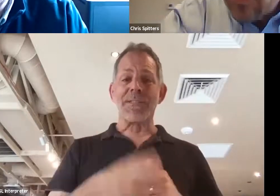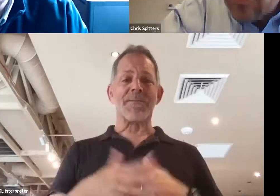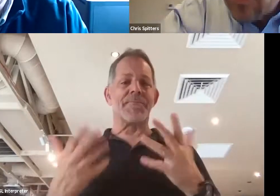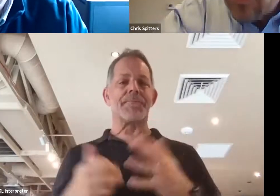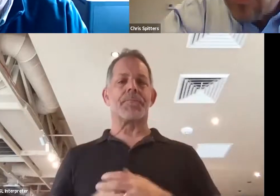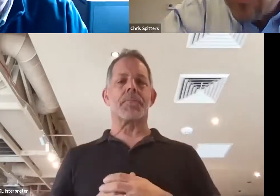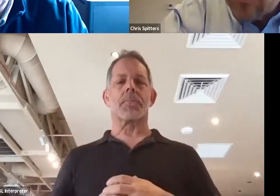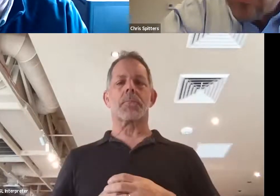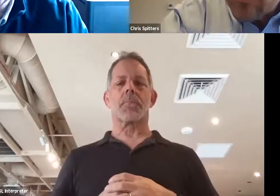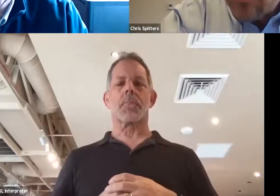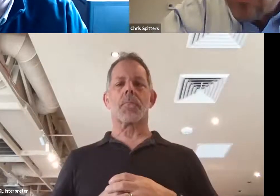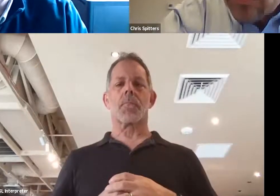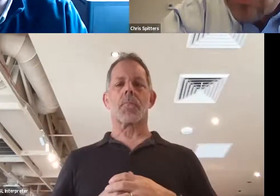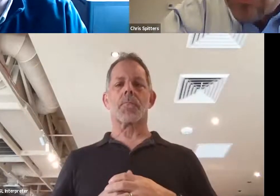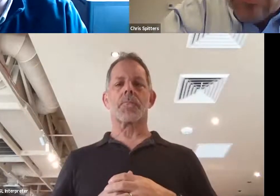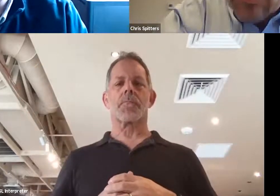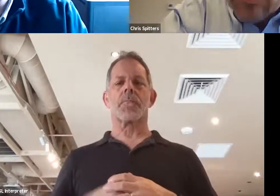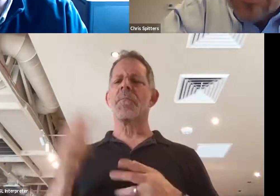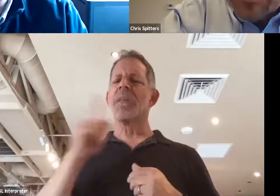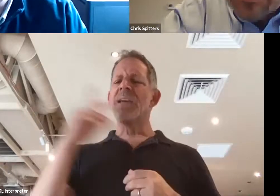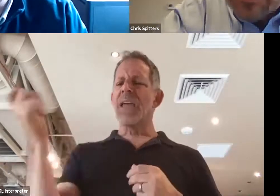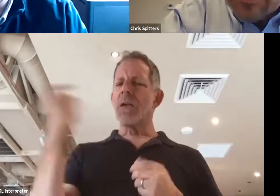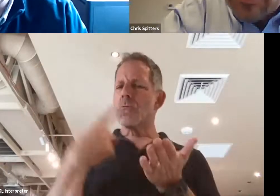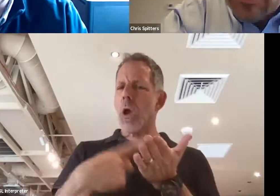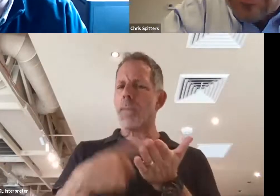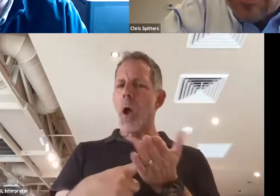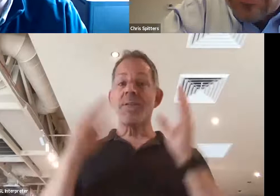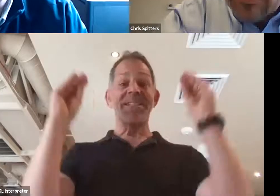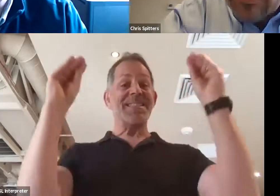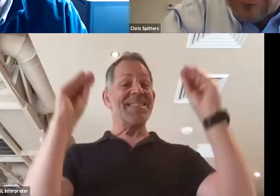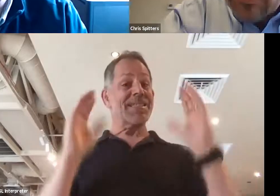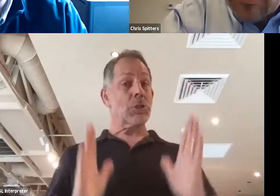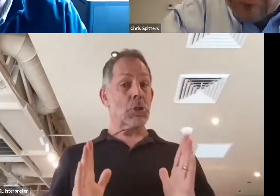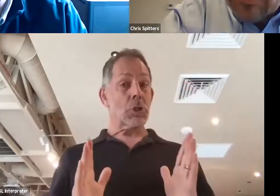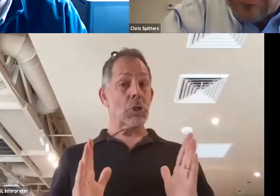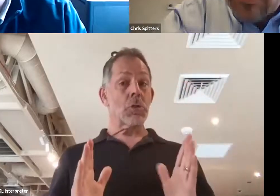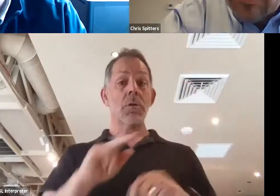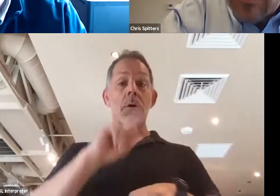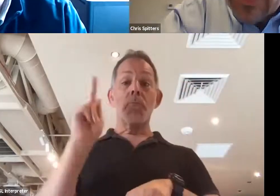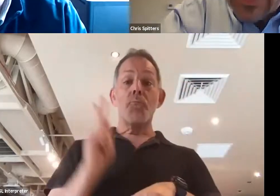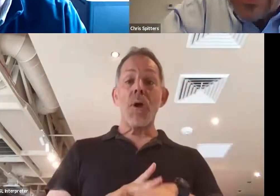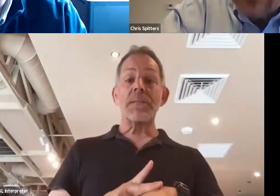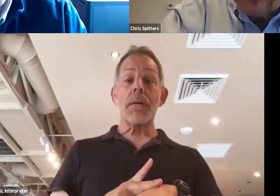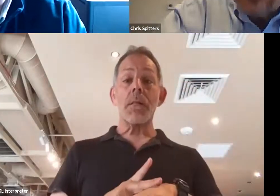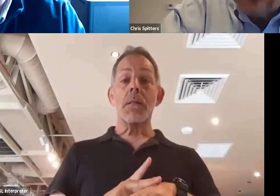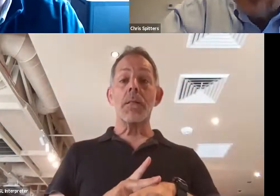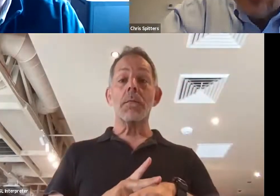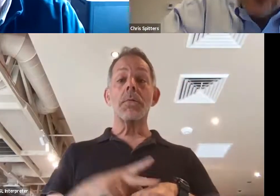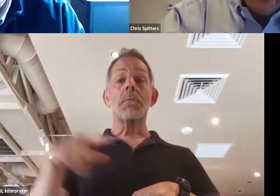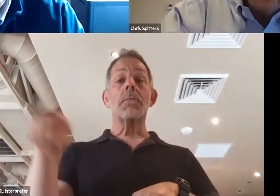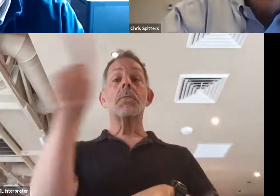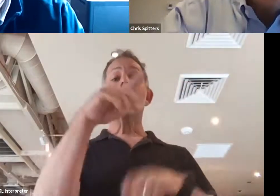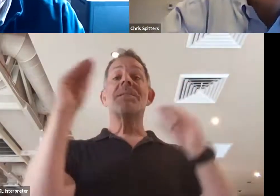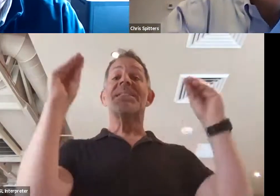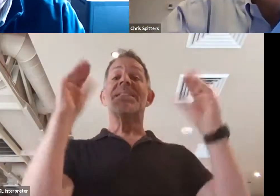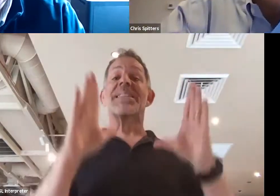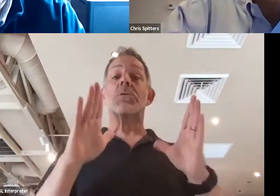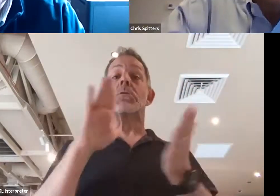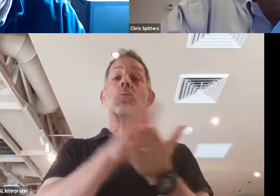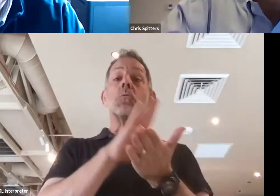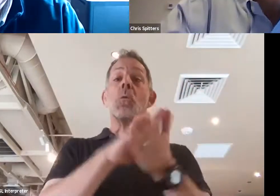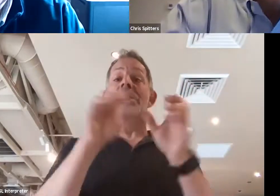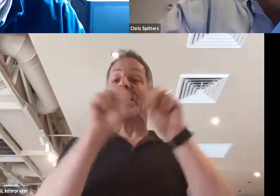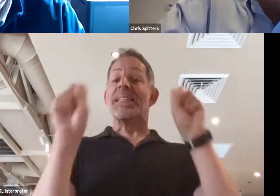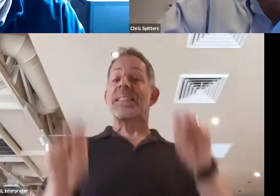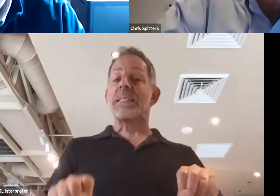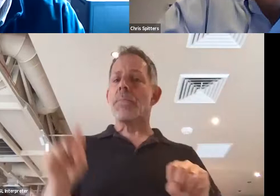seeing? And Archbishop Murphy is hoping you'll give them the okay to bring juniors and seniors back, will you? Yeah. Well, I